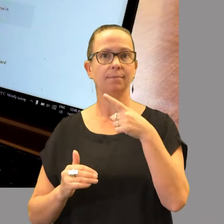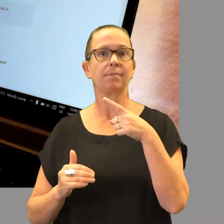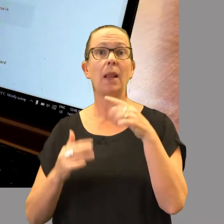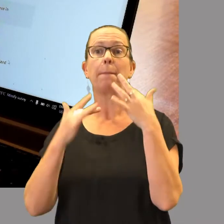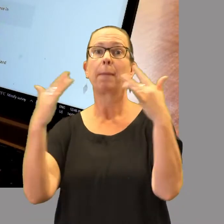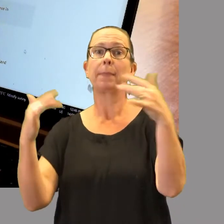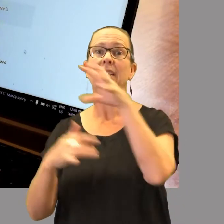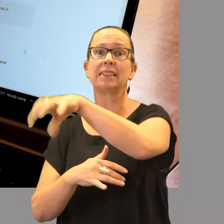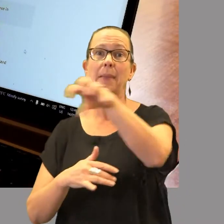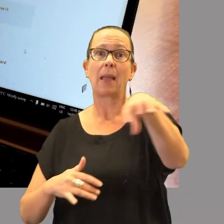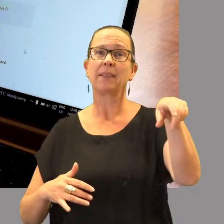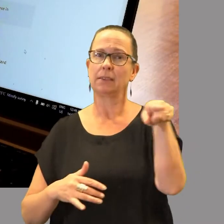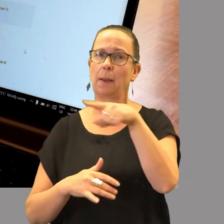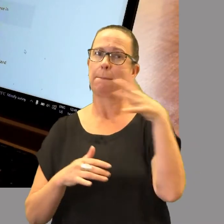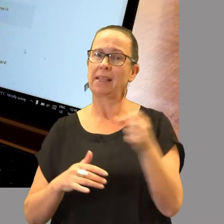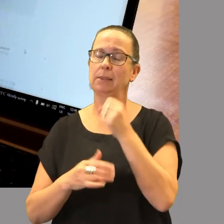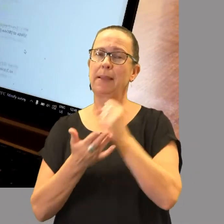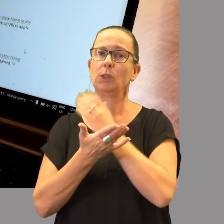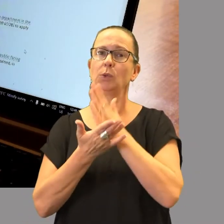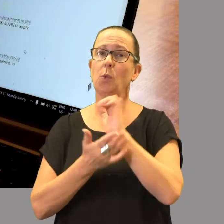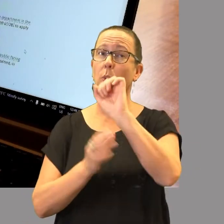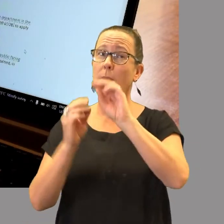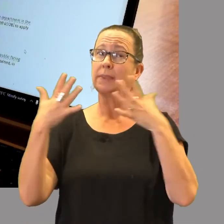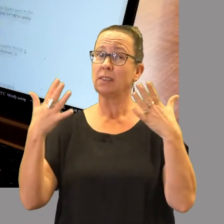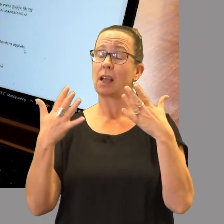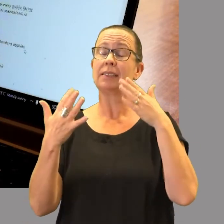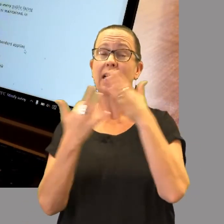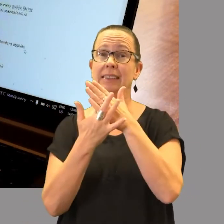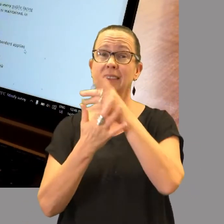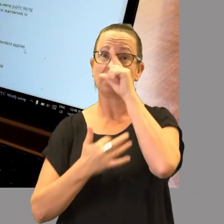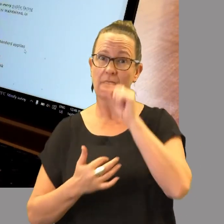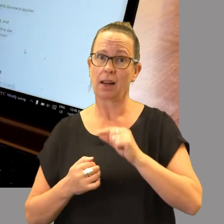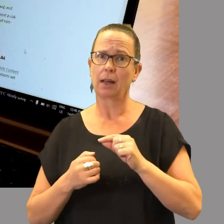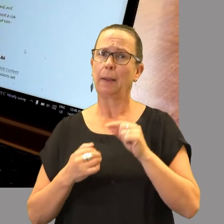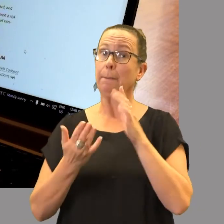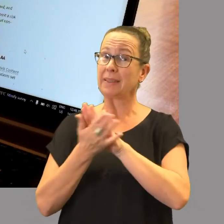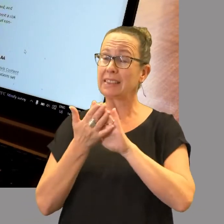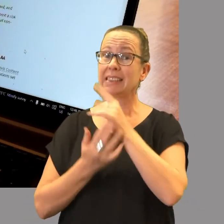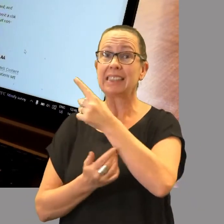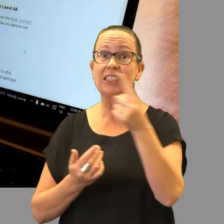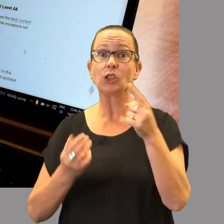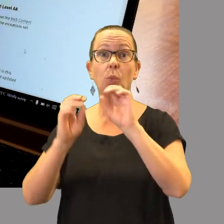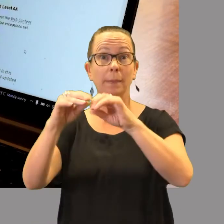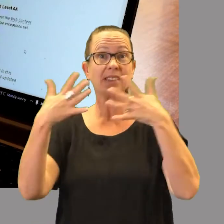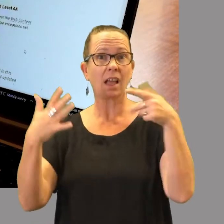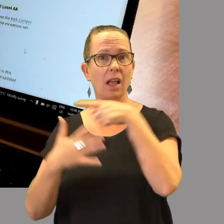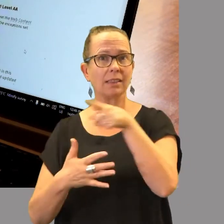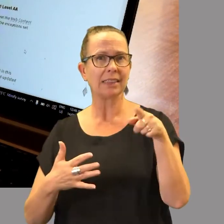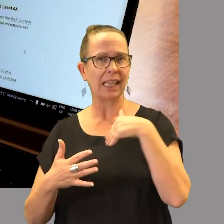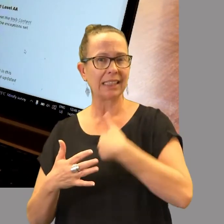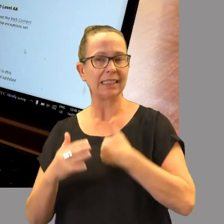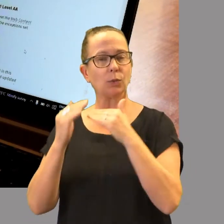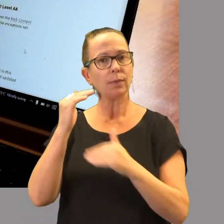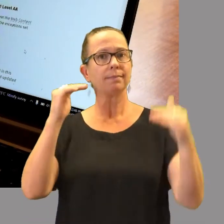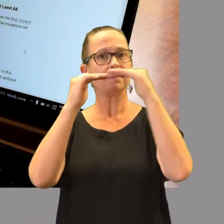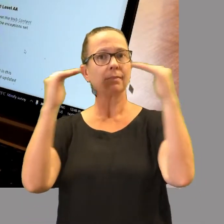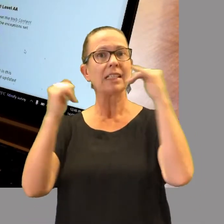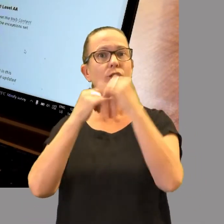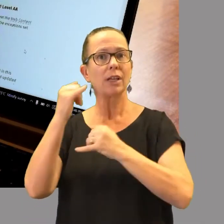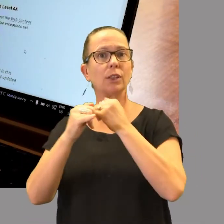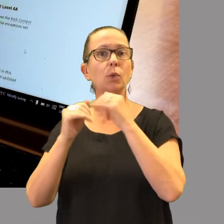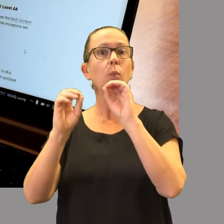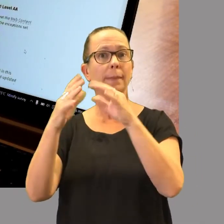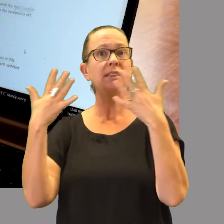that public service departments make their websites accessible. This means that each web page needs to meet the internationally